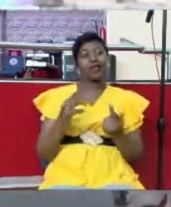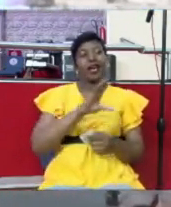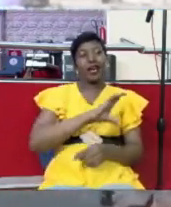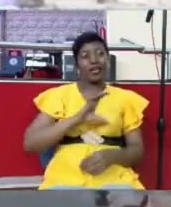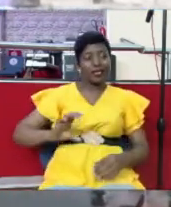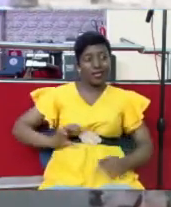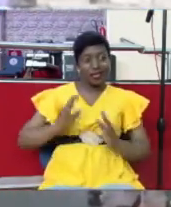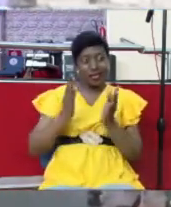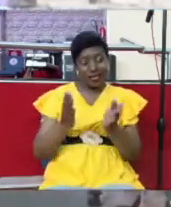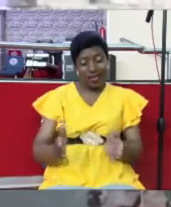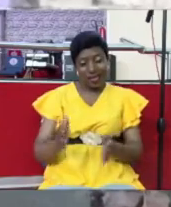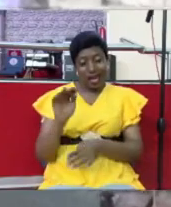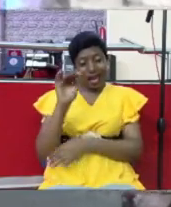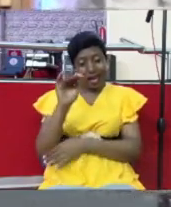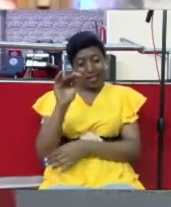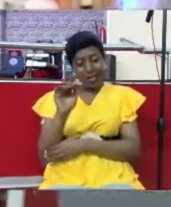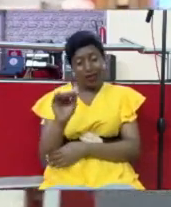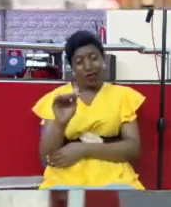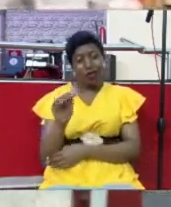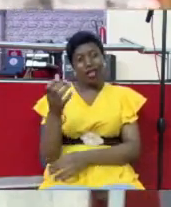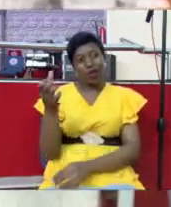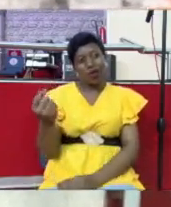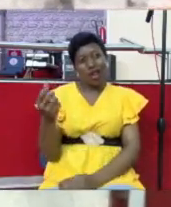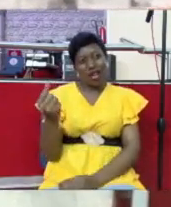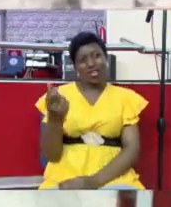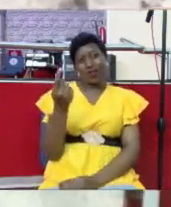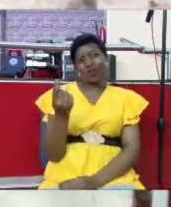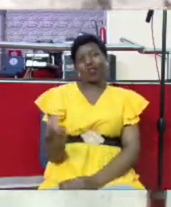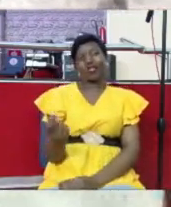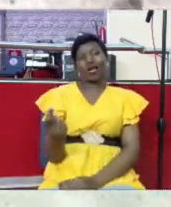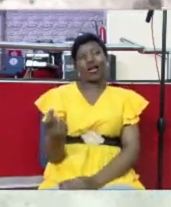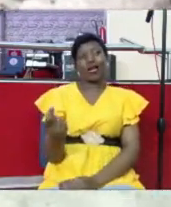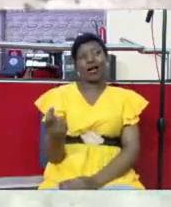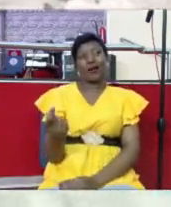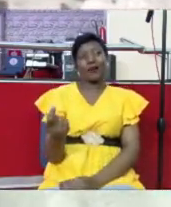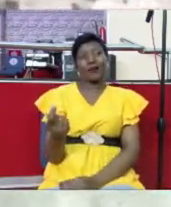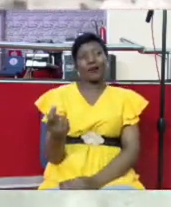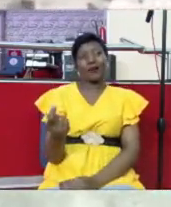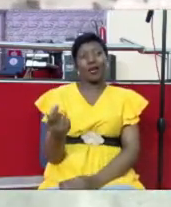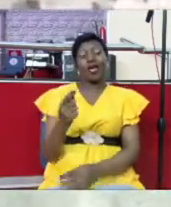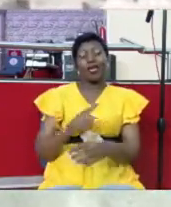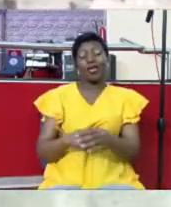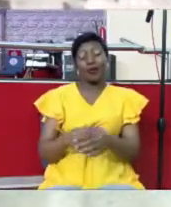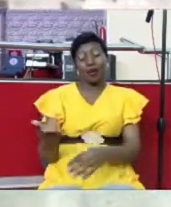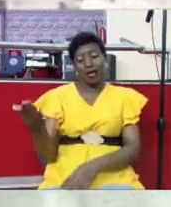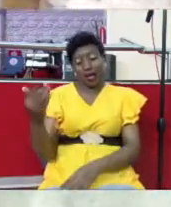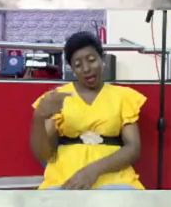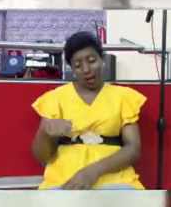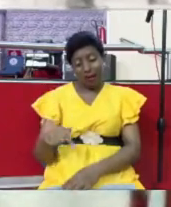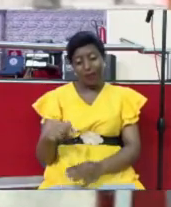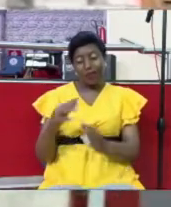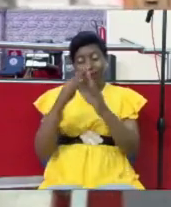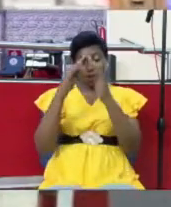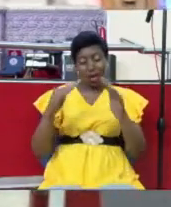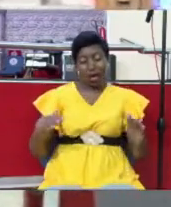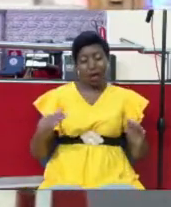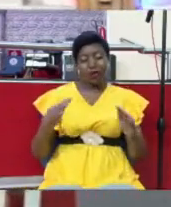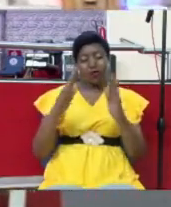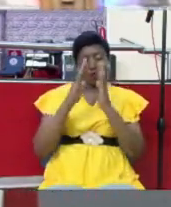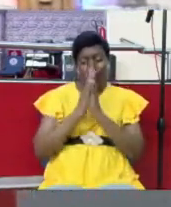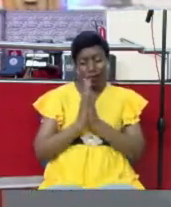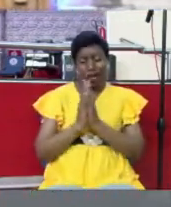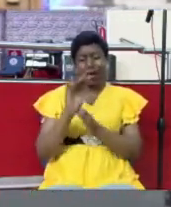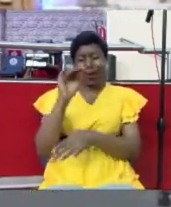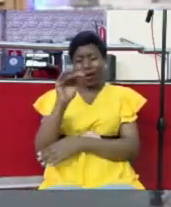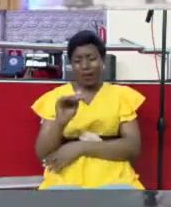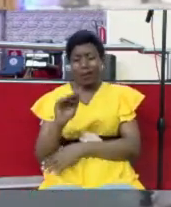sosa. Wakati mwingine kama Wakristo tunaulizia ugali sosa ile. Like we get into the place of prayer and we are praying, oh God, give me finances, give me a good